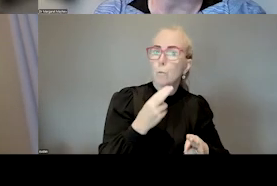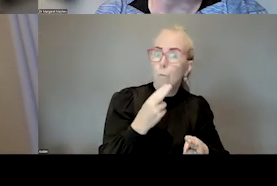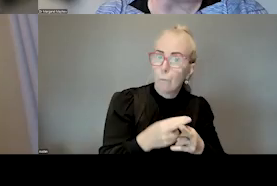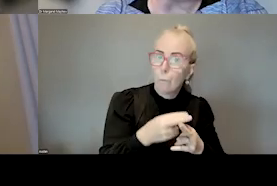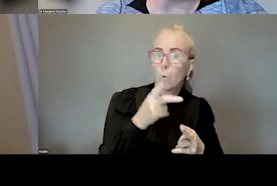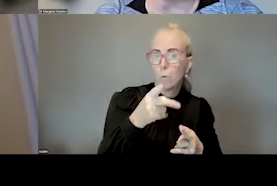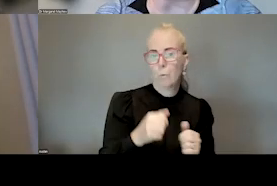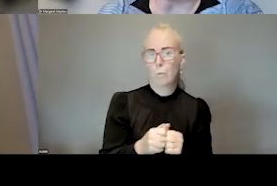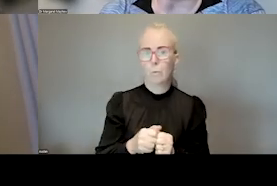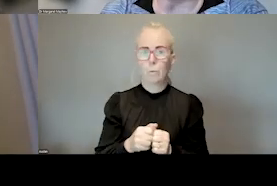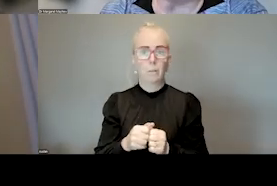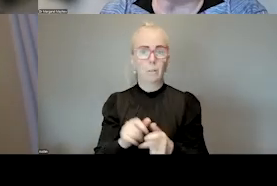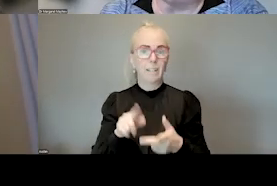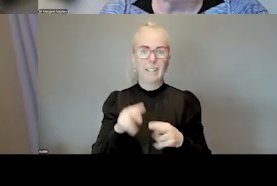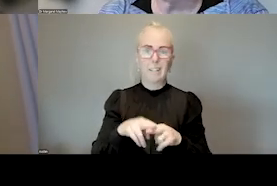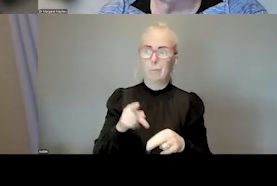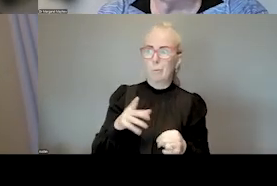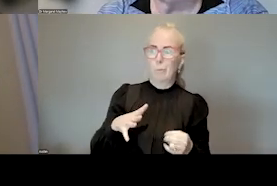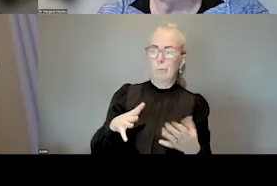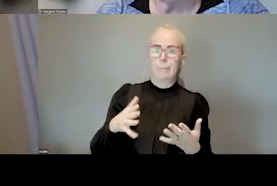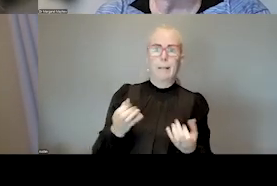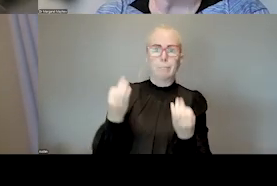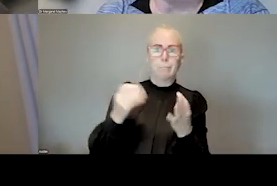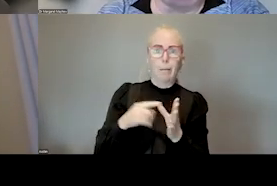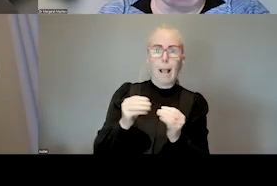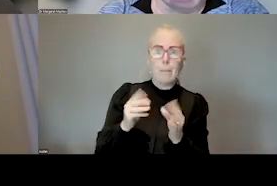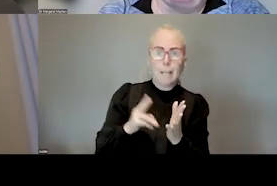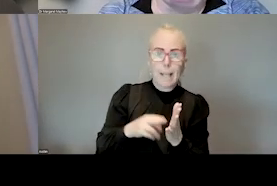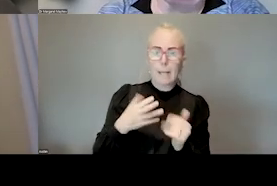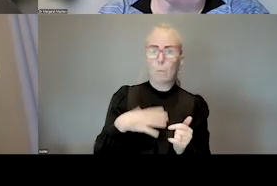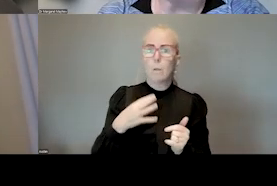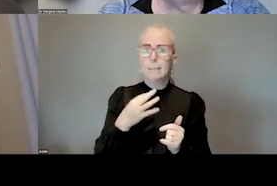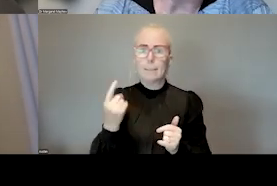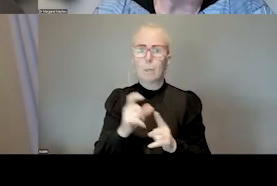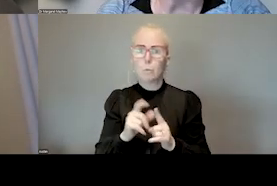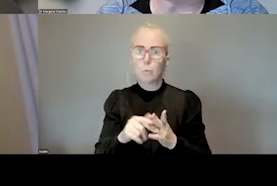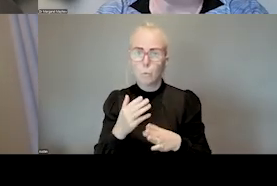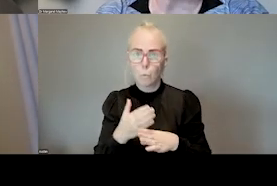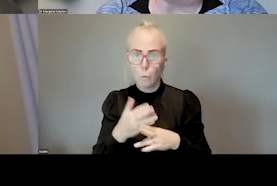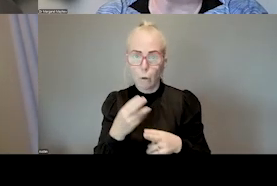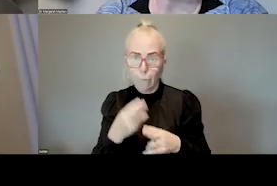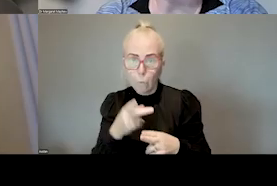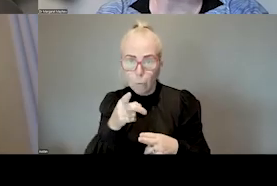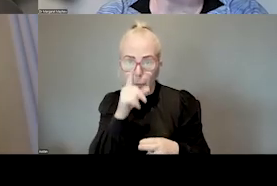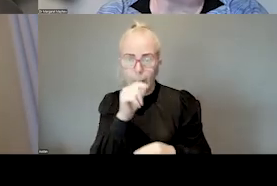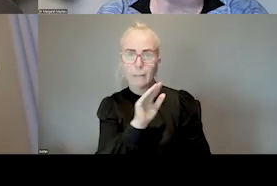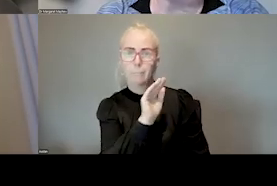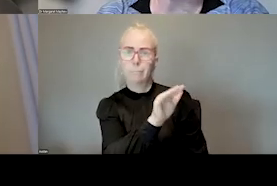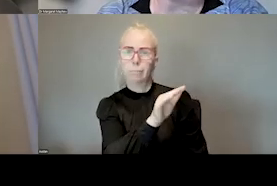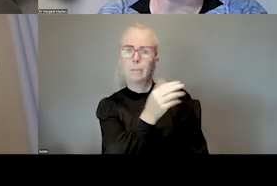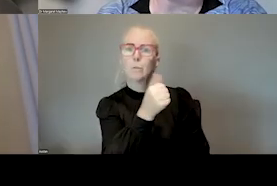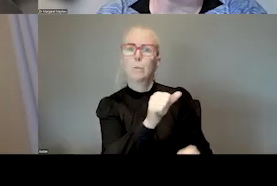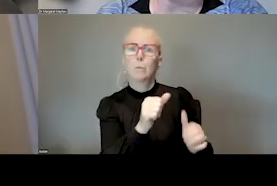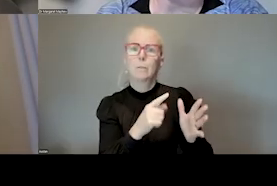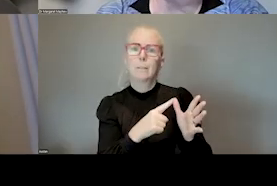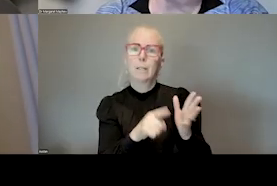those, this is the part you would fill in, yes? Yes, correct. I do apologize. Like the words are quite interchangeable for us Mm. as well, which does